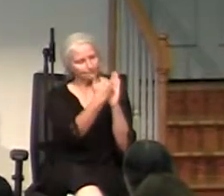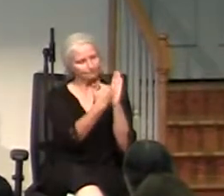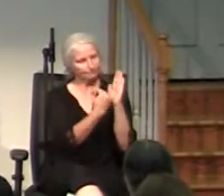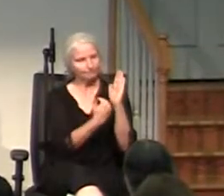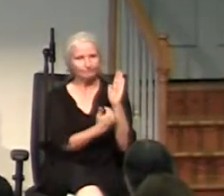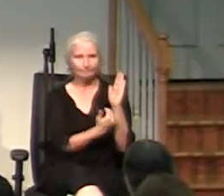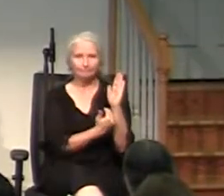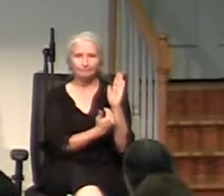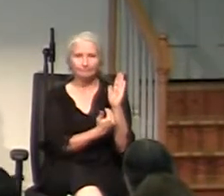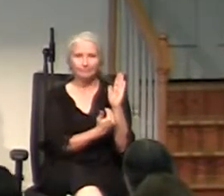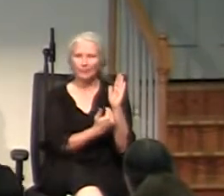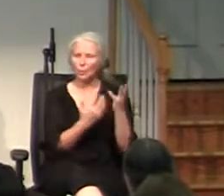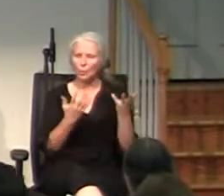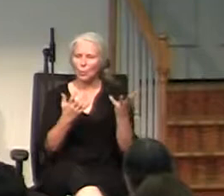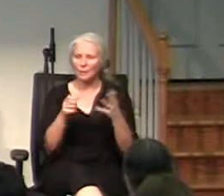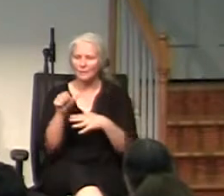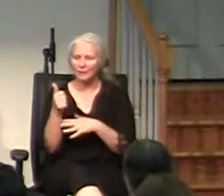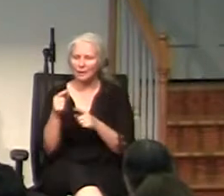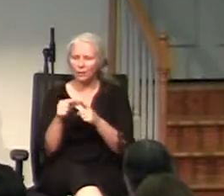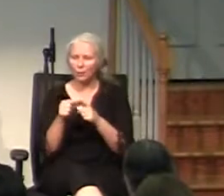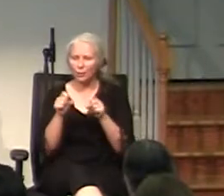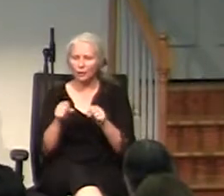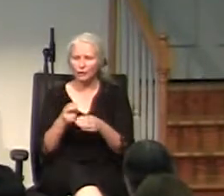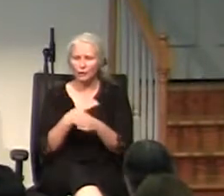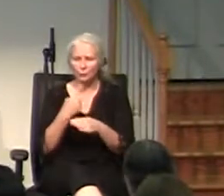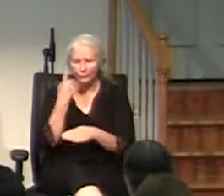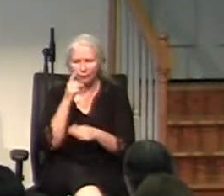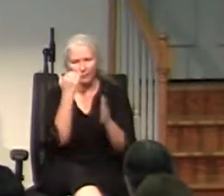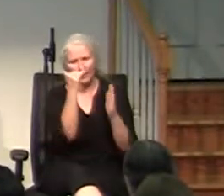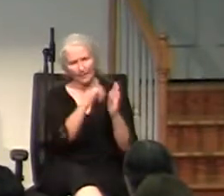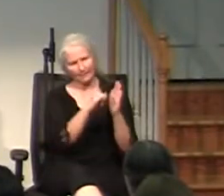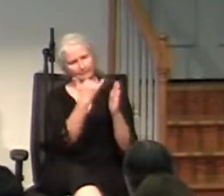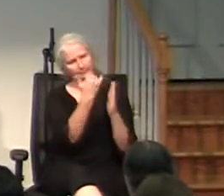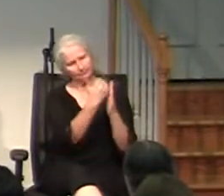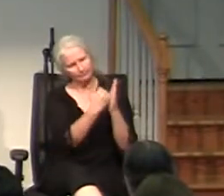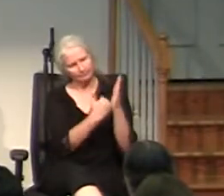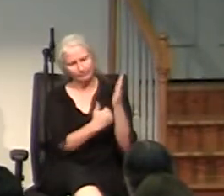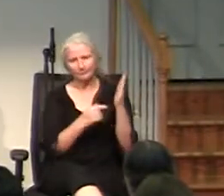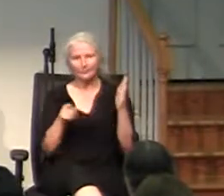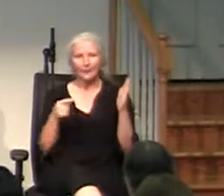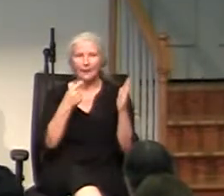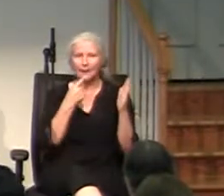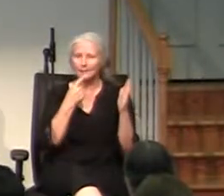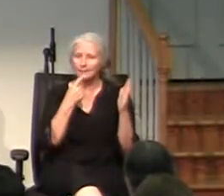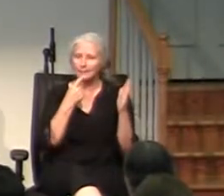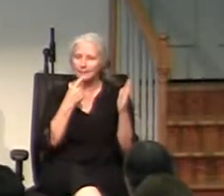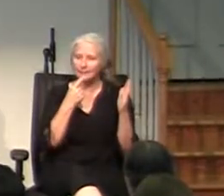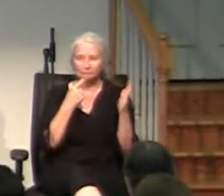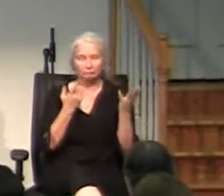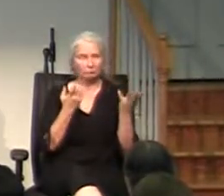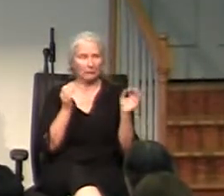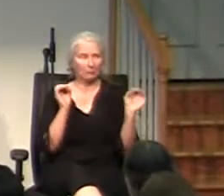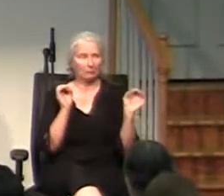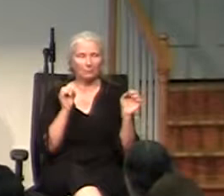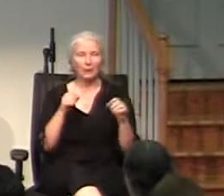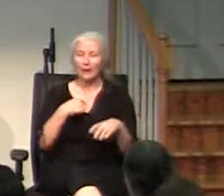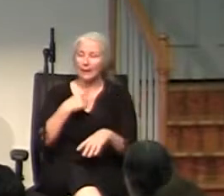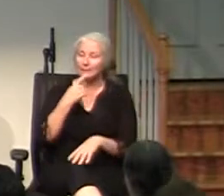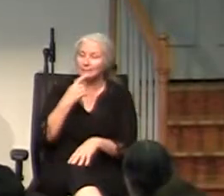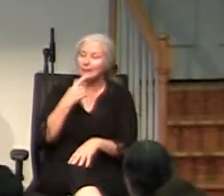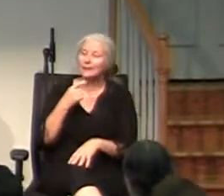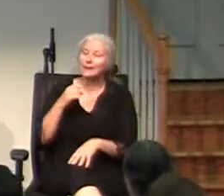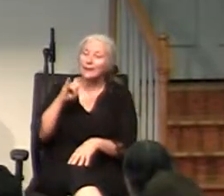What else? Another word that we could use? And he wouldn't say it, but I did. I said, what do? We